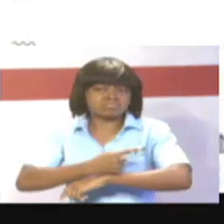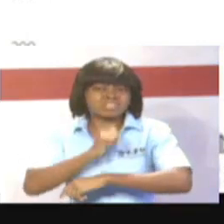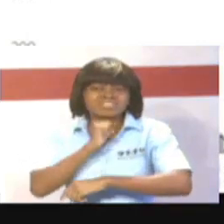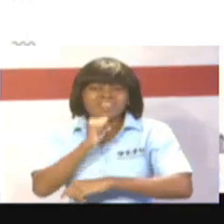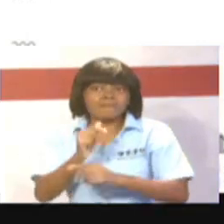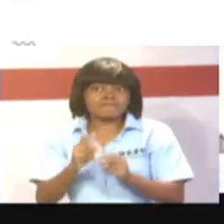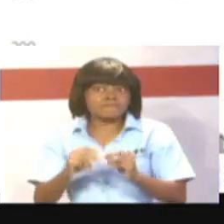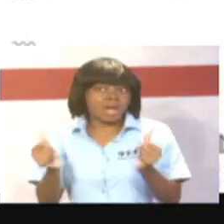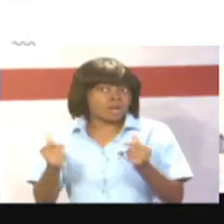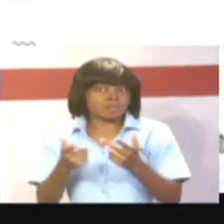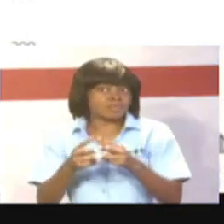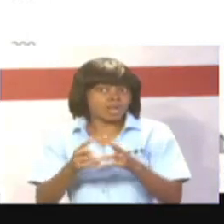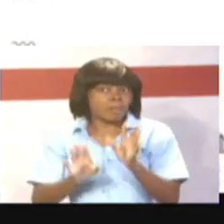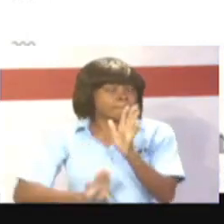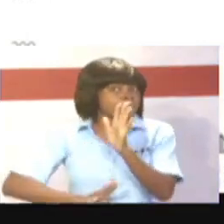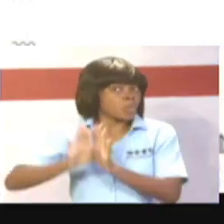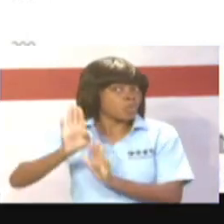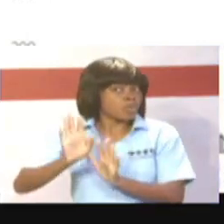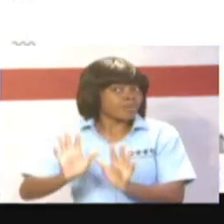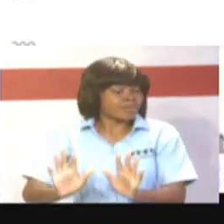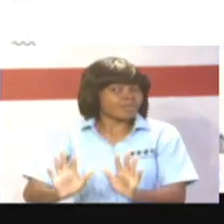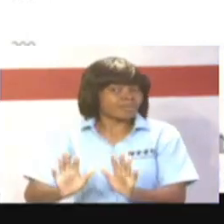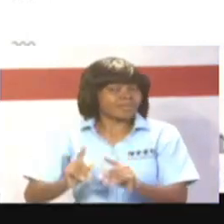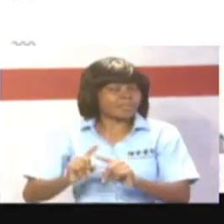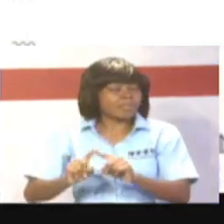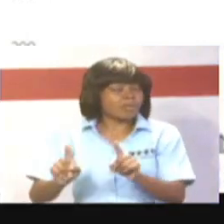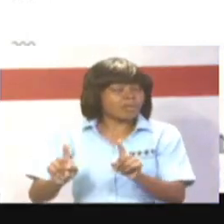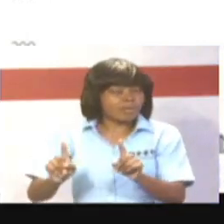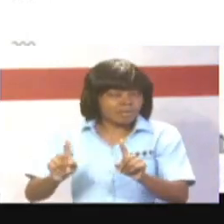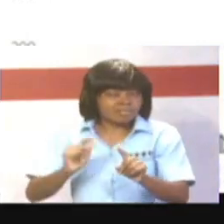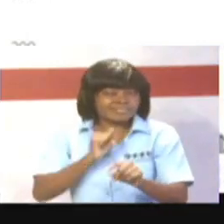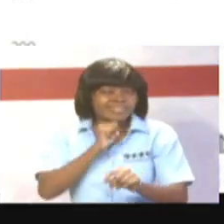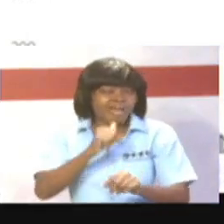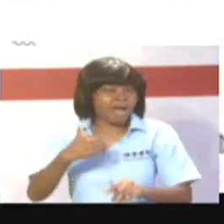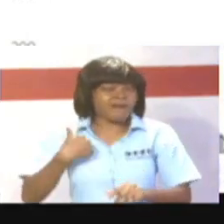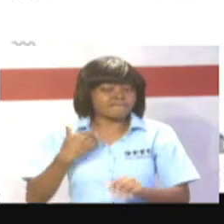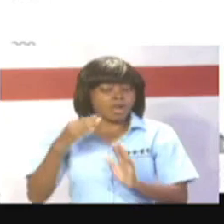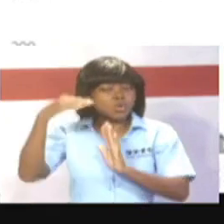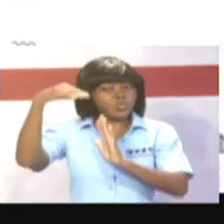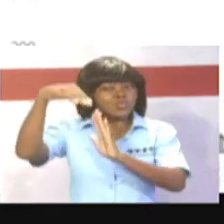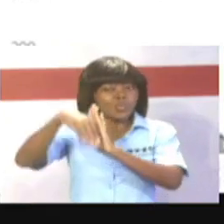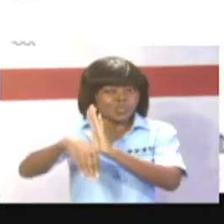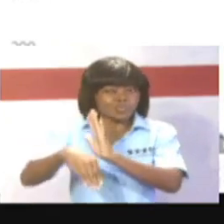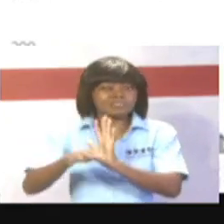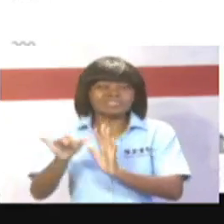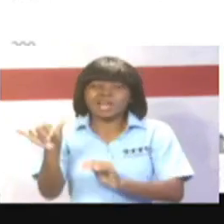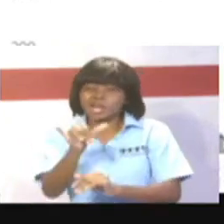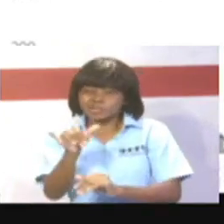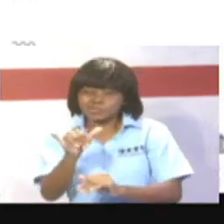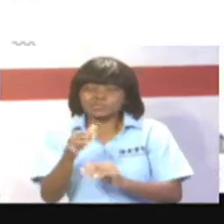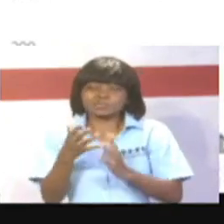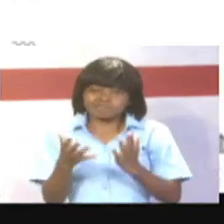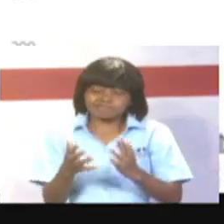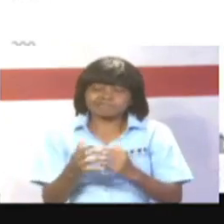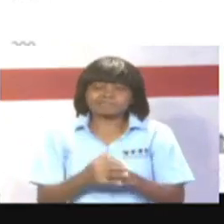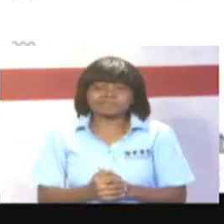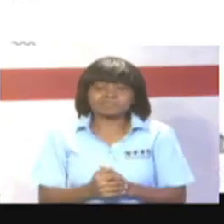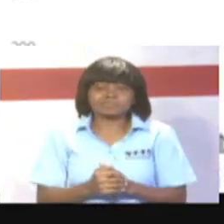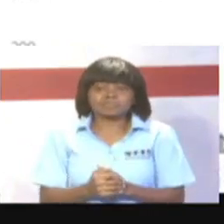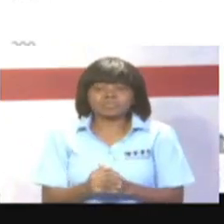there weren't as many lows either, and that overall contributed to that increase in